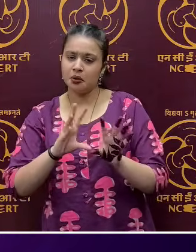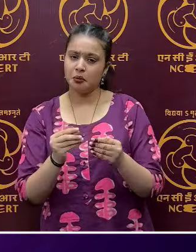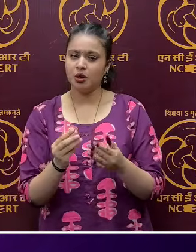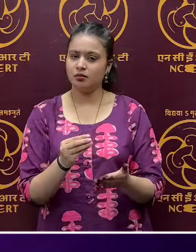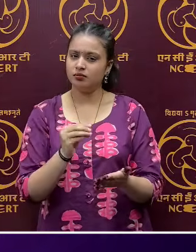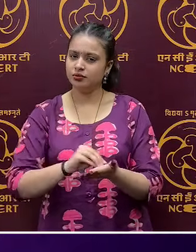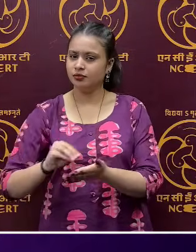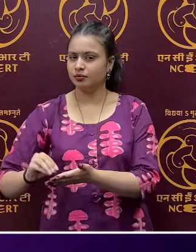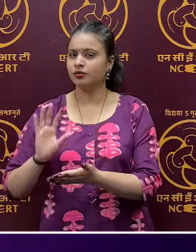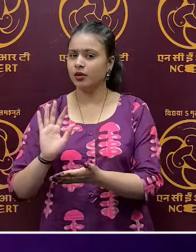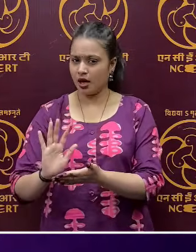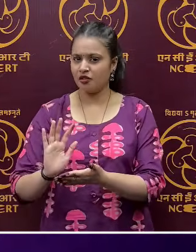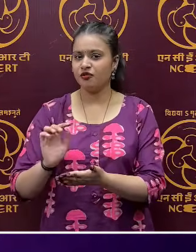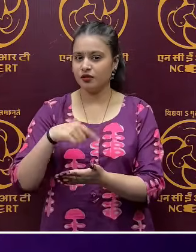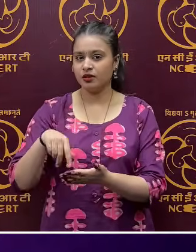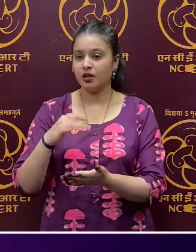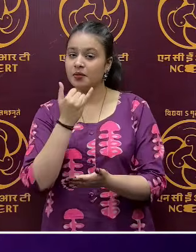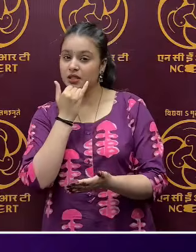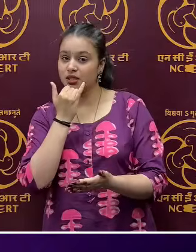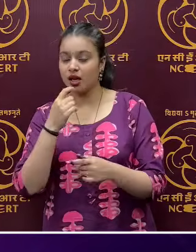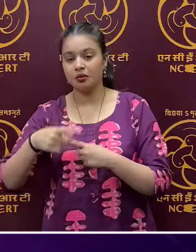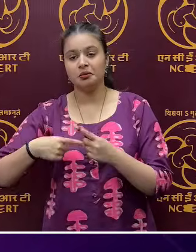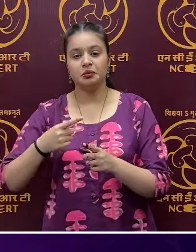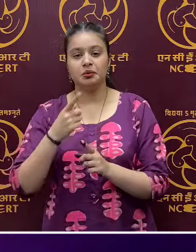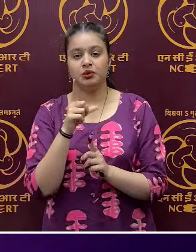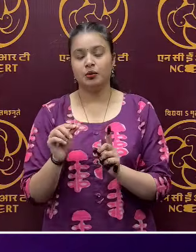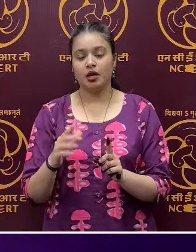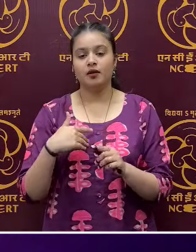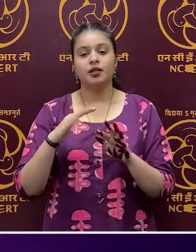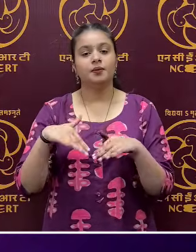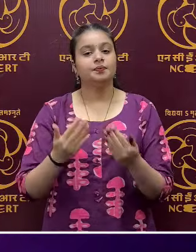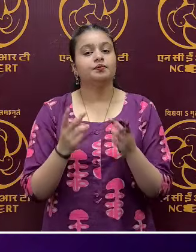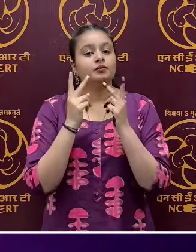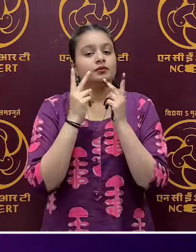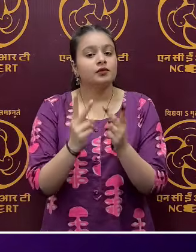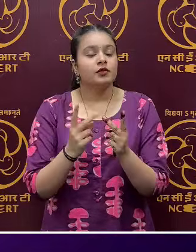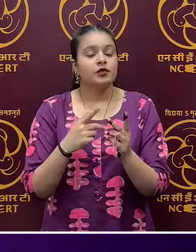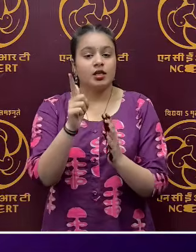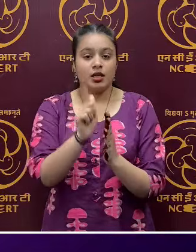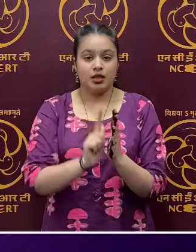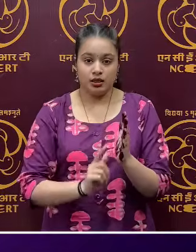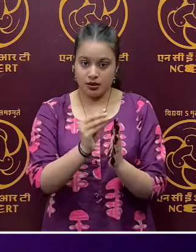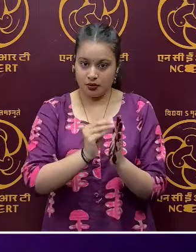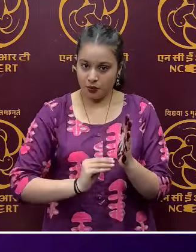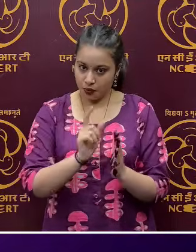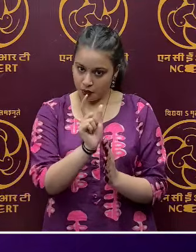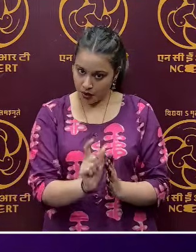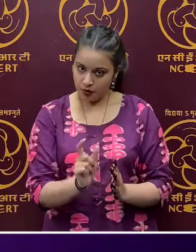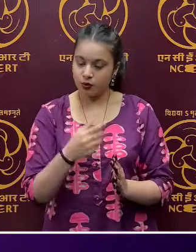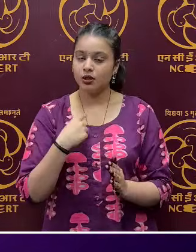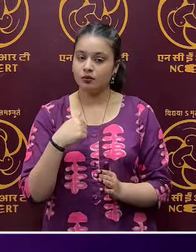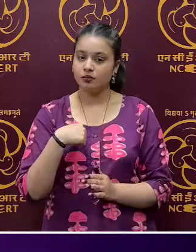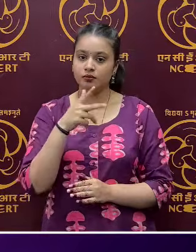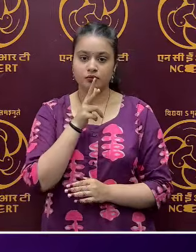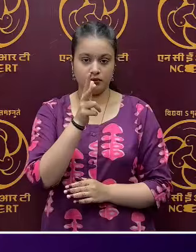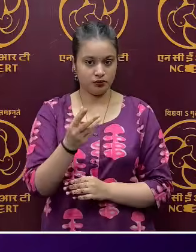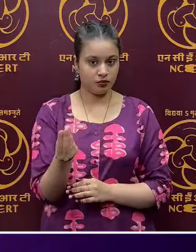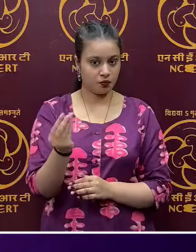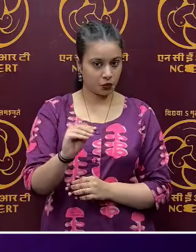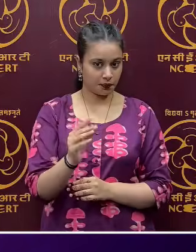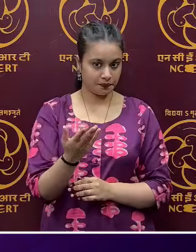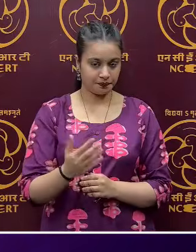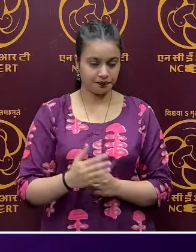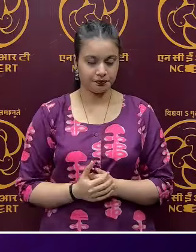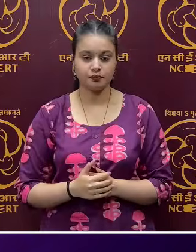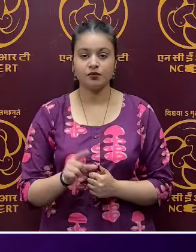them, and very often we make mistakes in these. Sure. So let's see what are the words listed over here, and then I'll tell some more. Okay. Okay, so